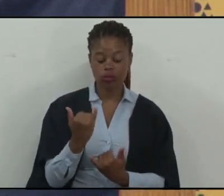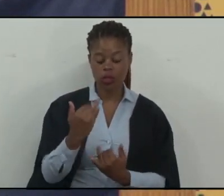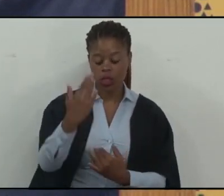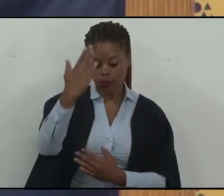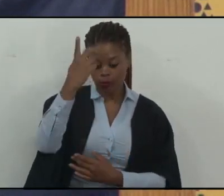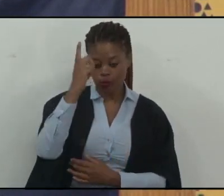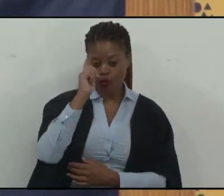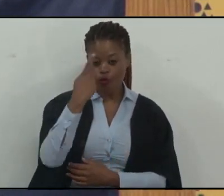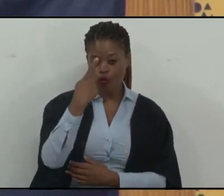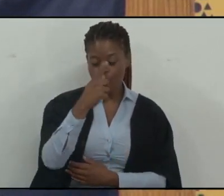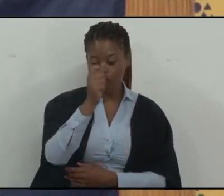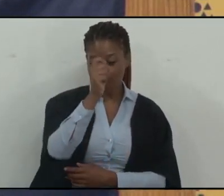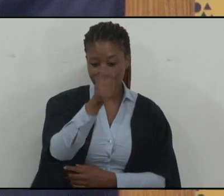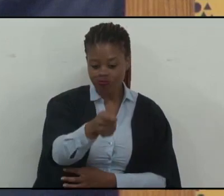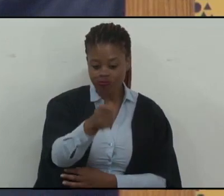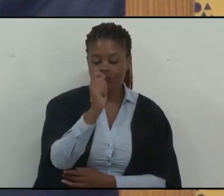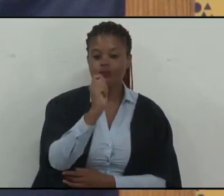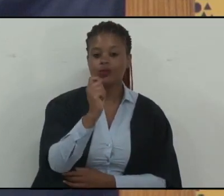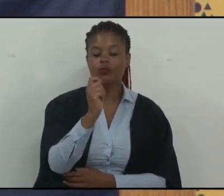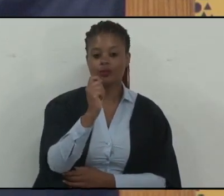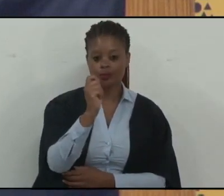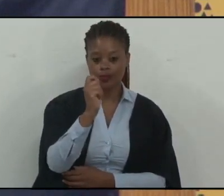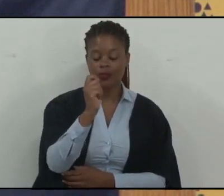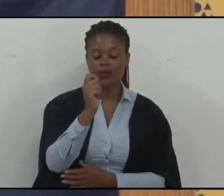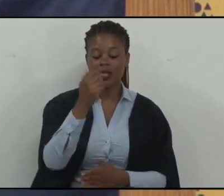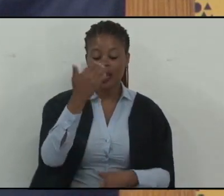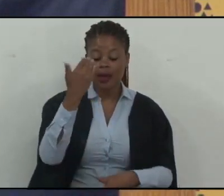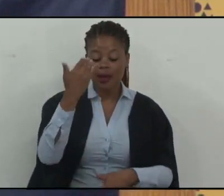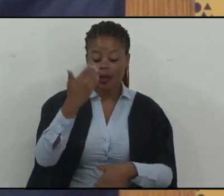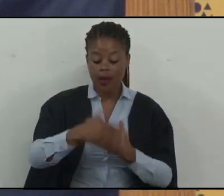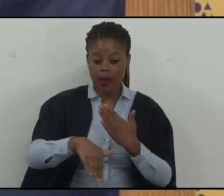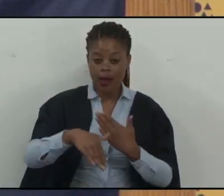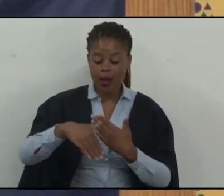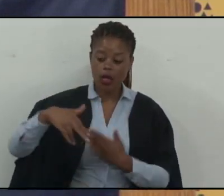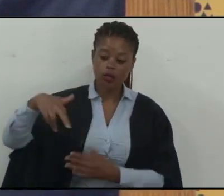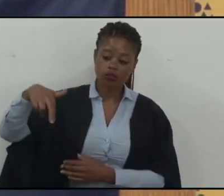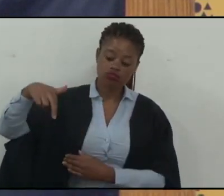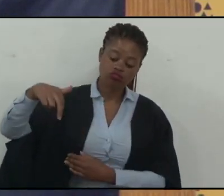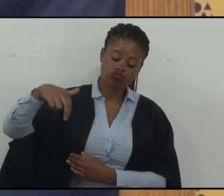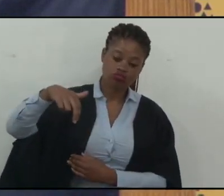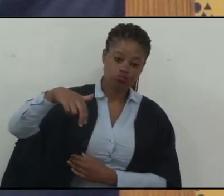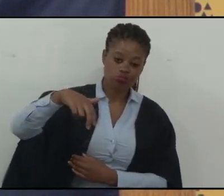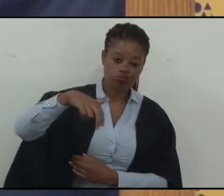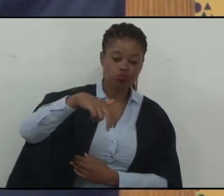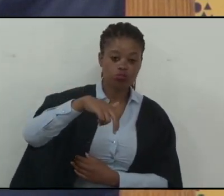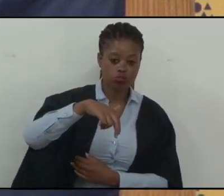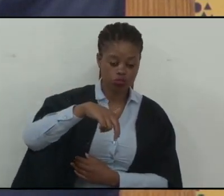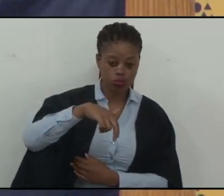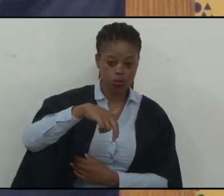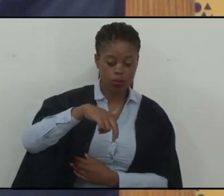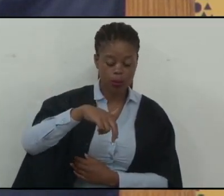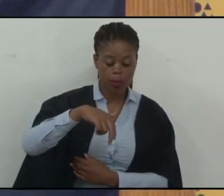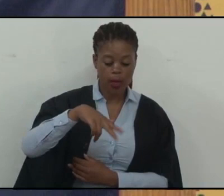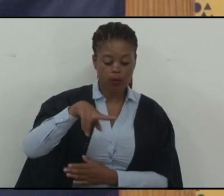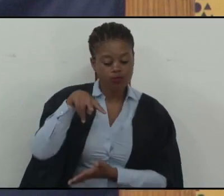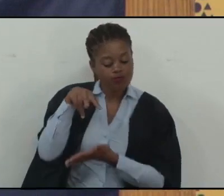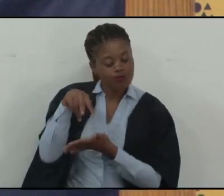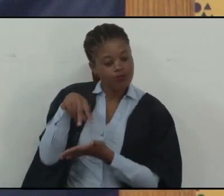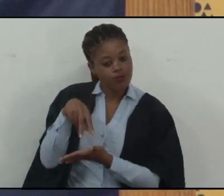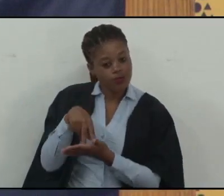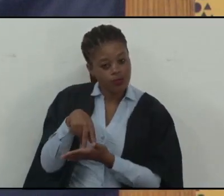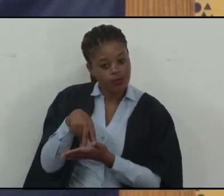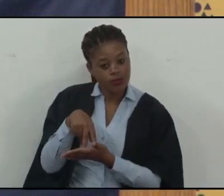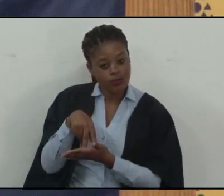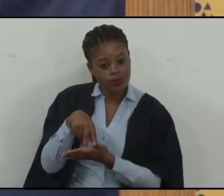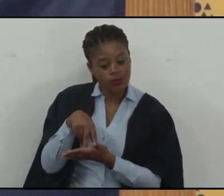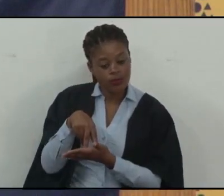capped, at the end of walking across, pause,